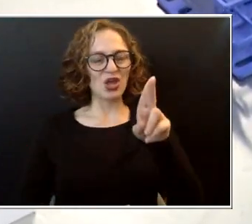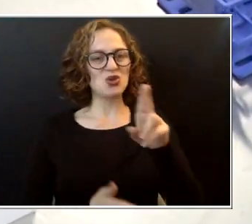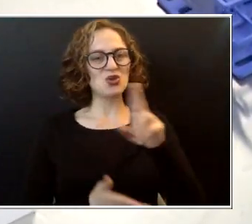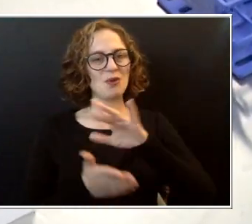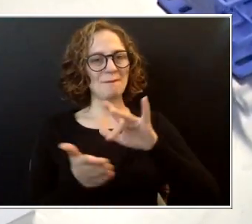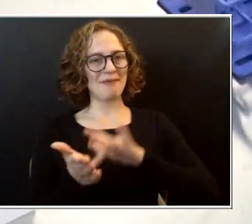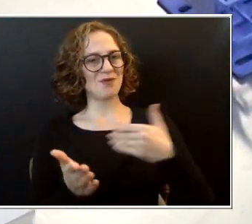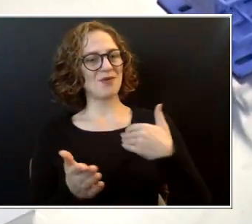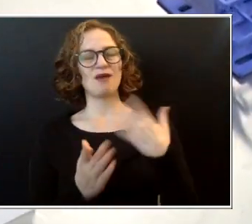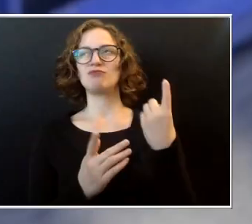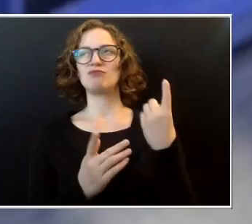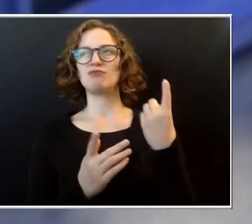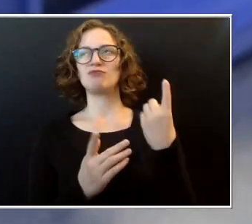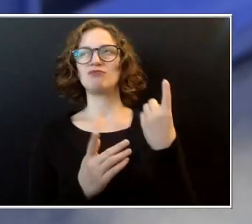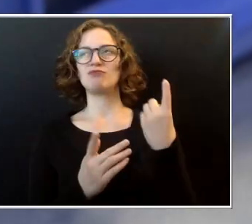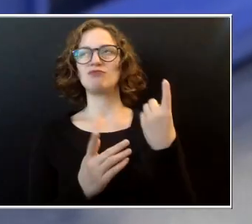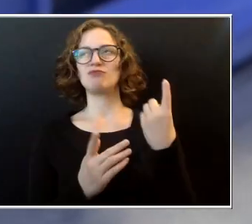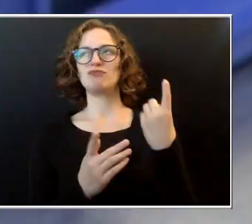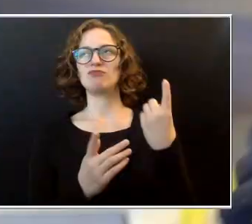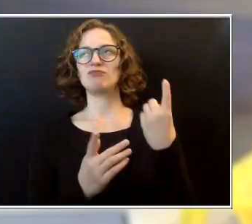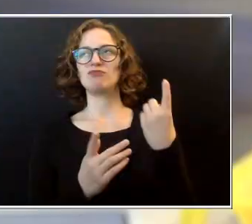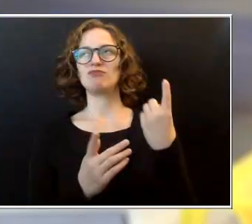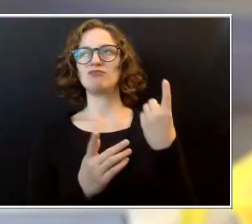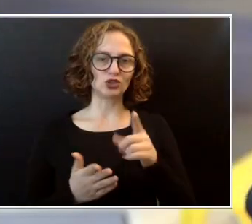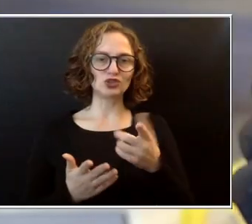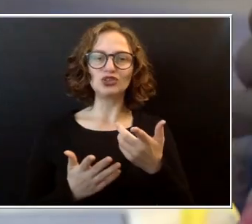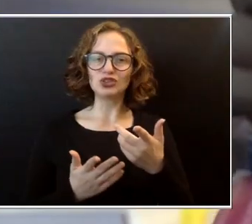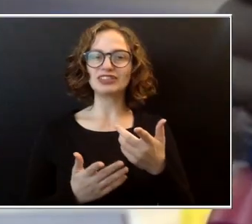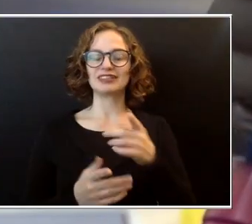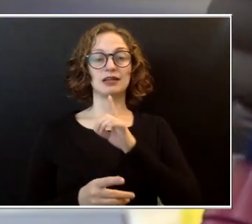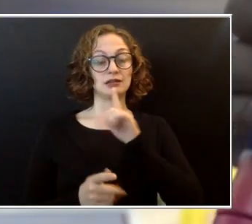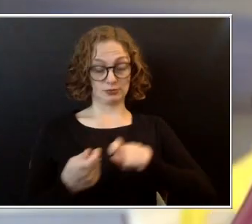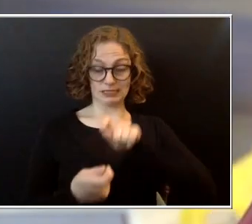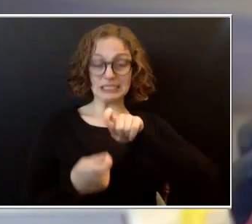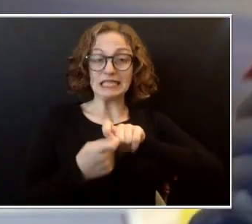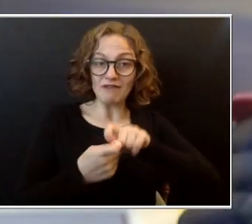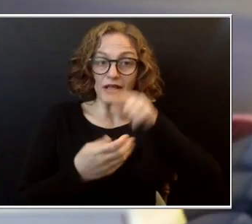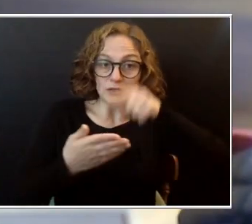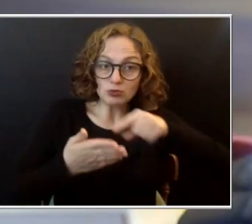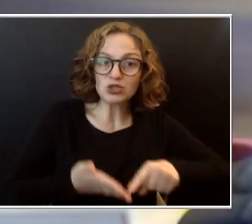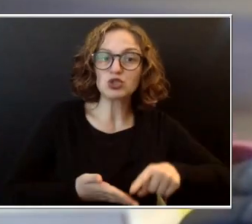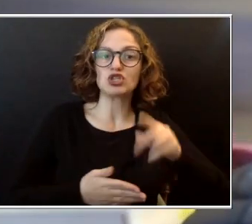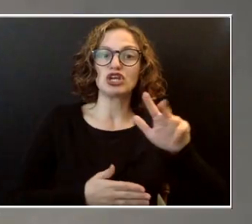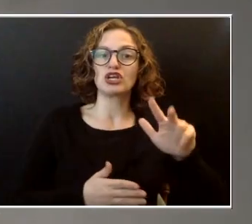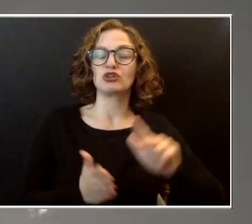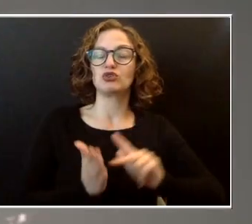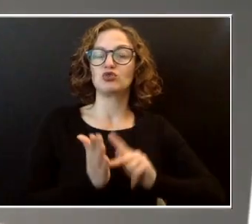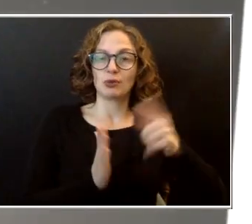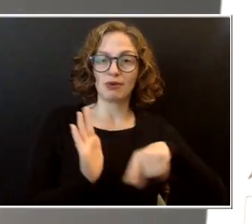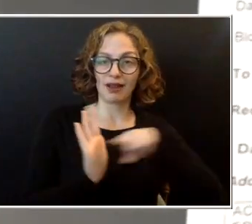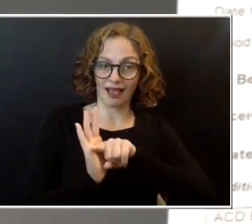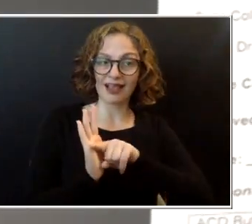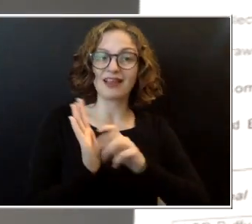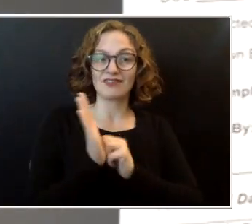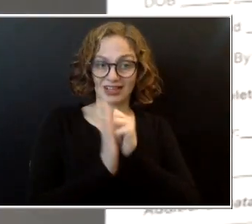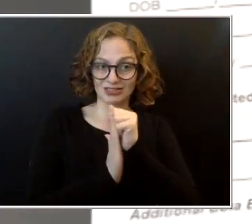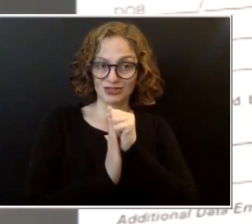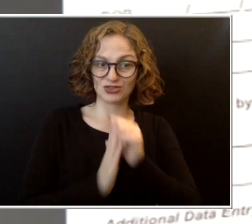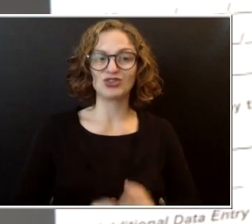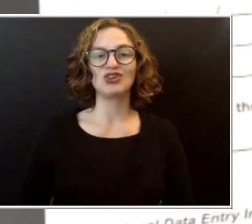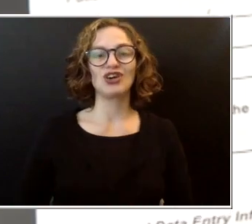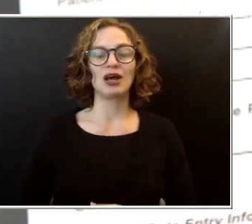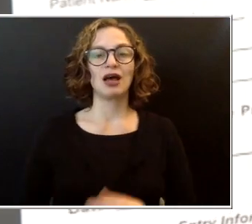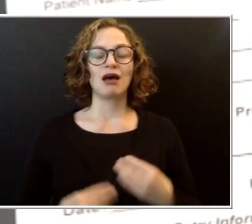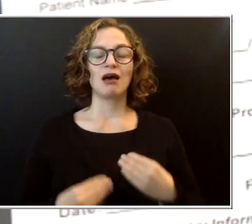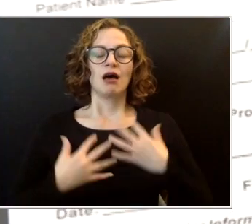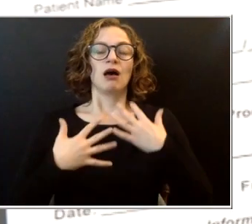doing research specifically on triple-negative cancer. And I was elated to know that despite all this, I knew